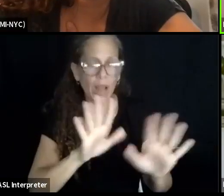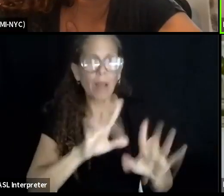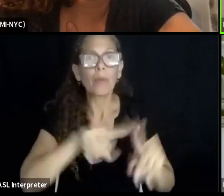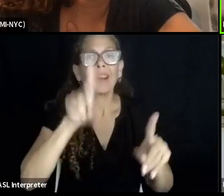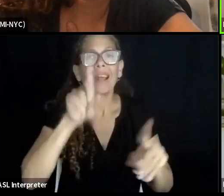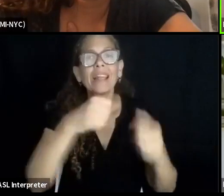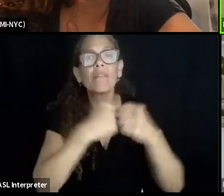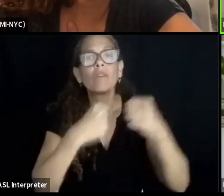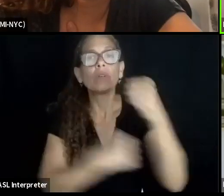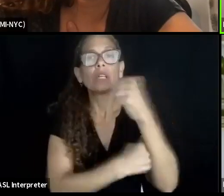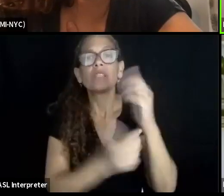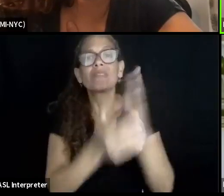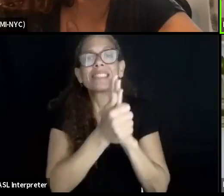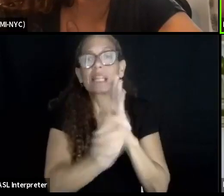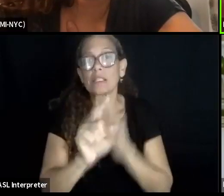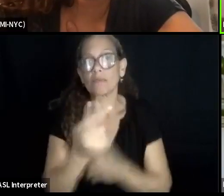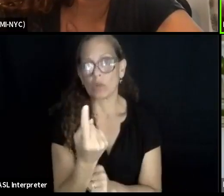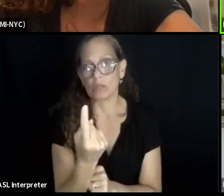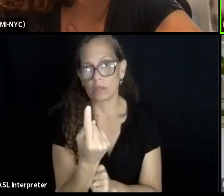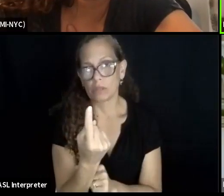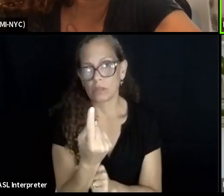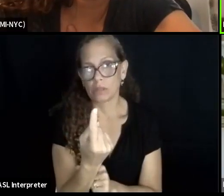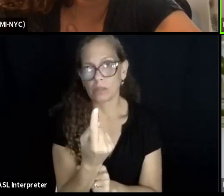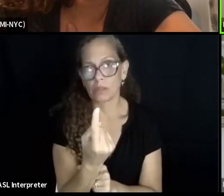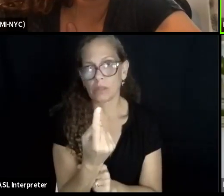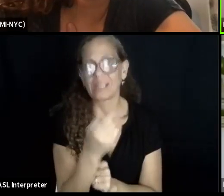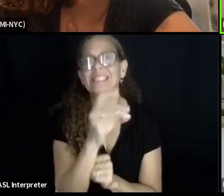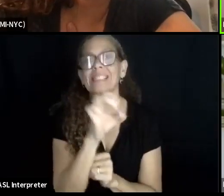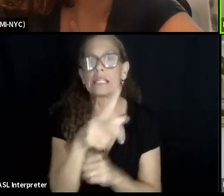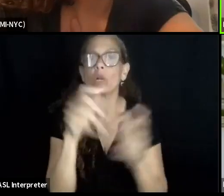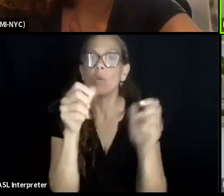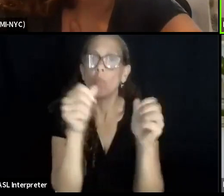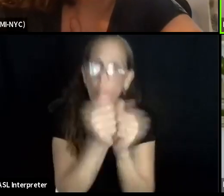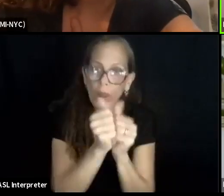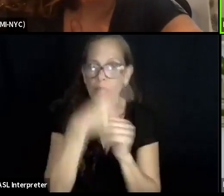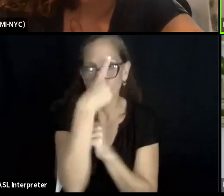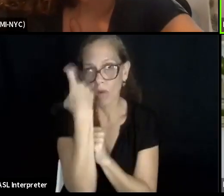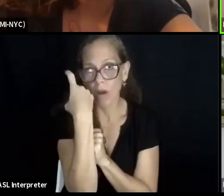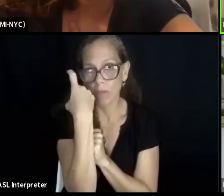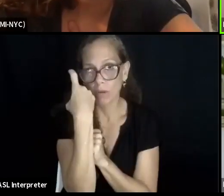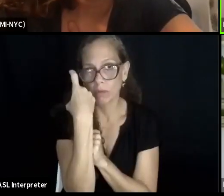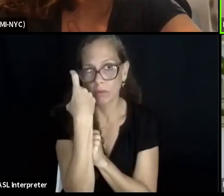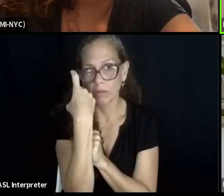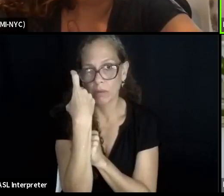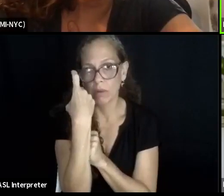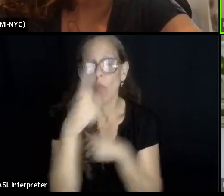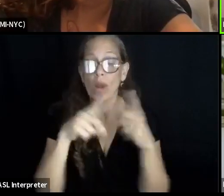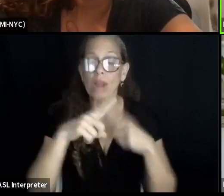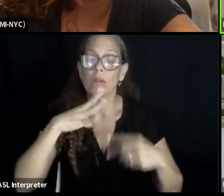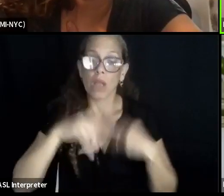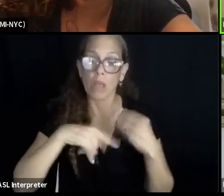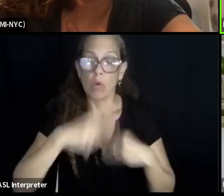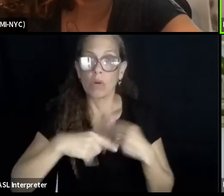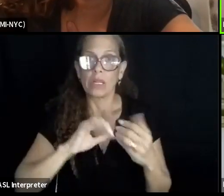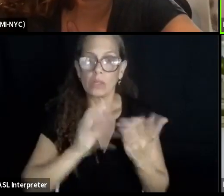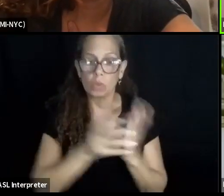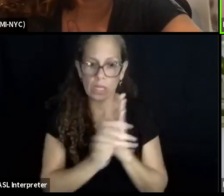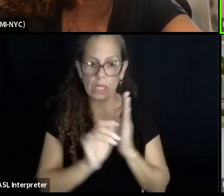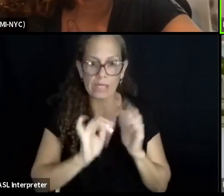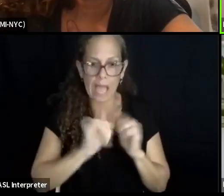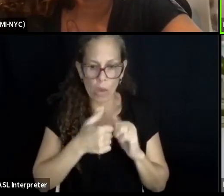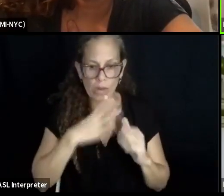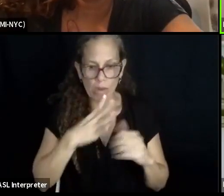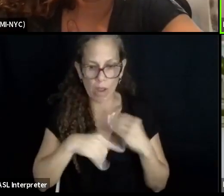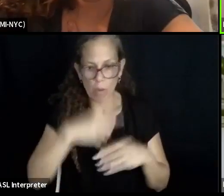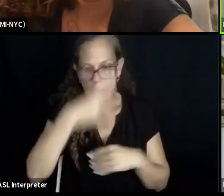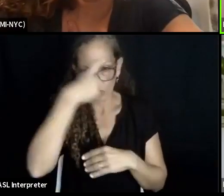foundation of skills first to deal with my trauma when I was talking about it. So for example, let's say I